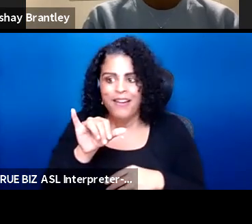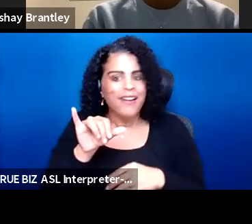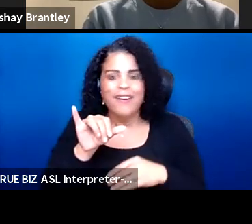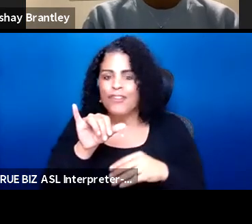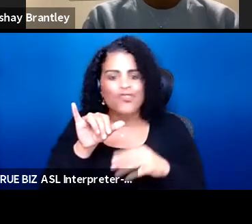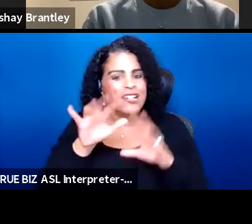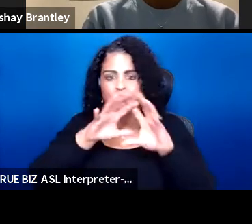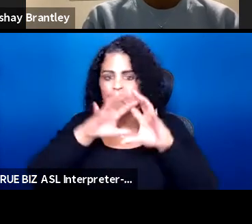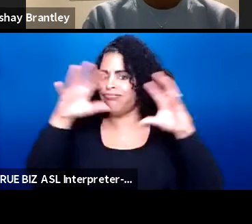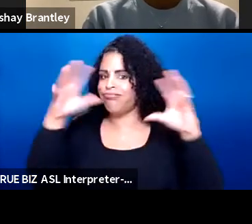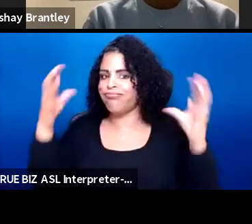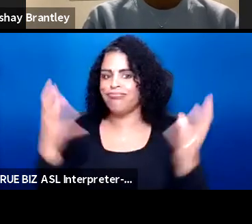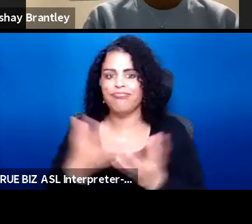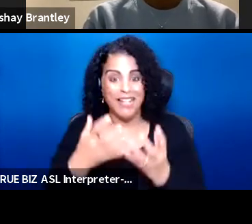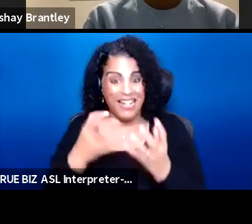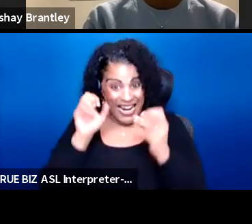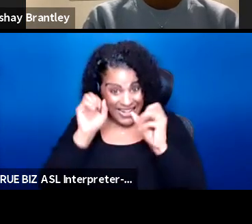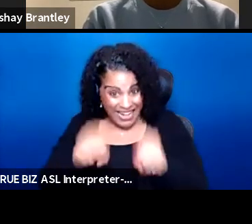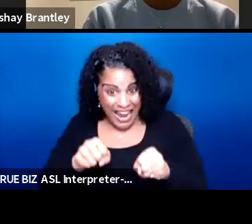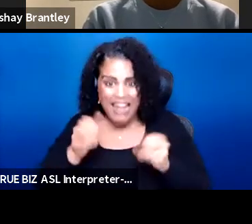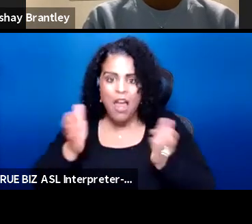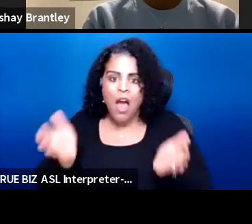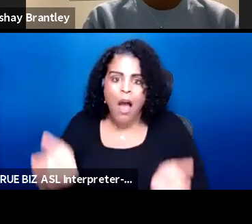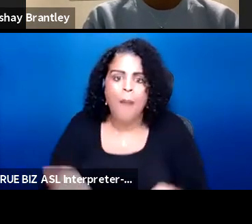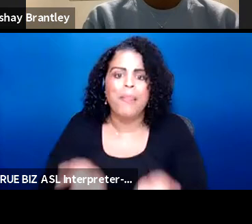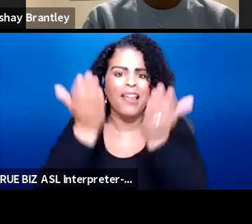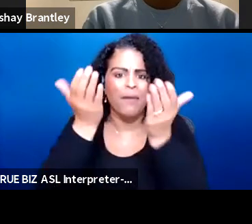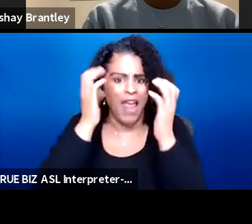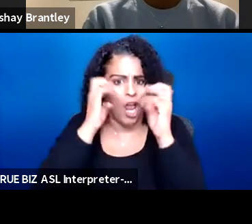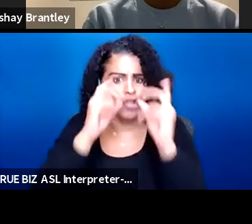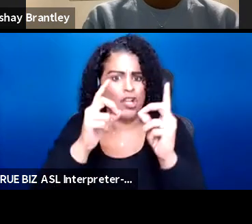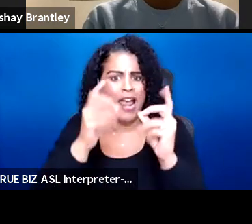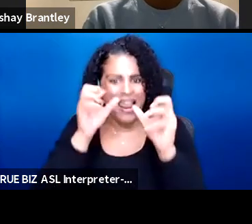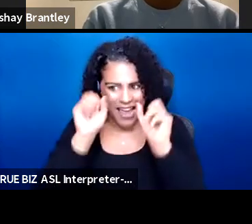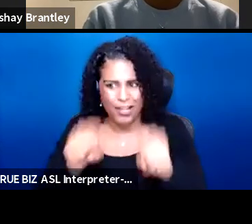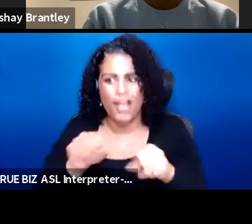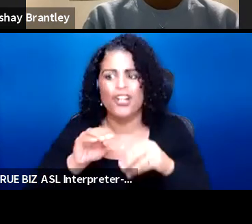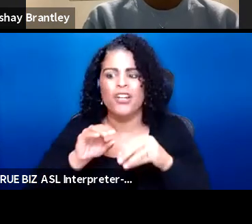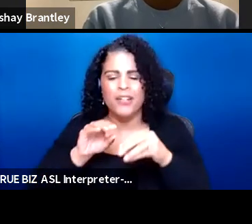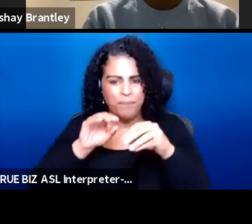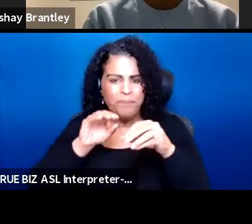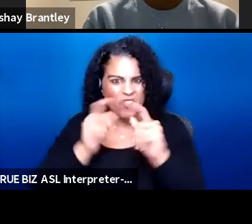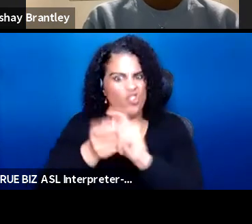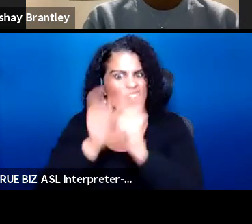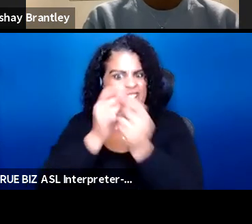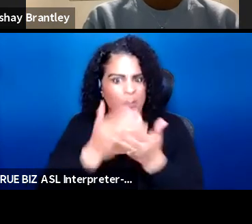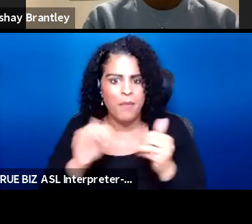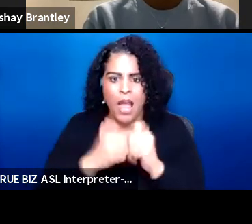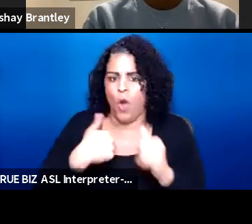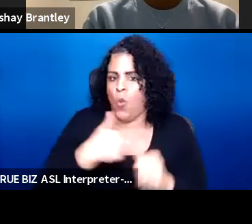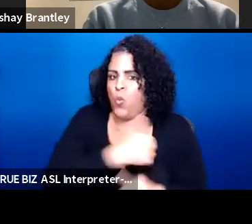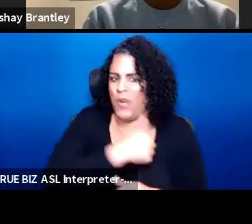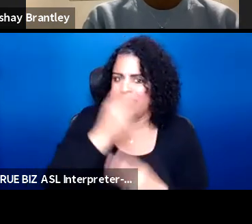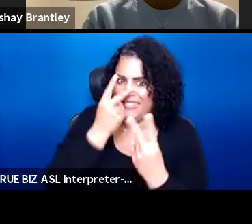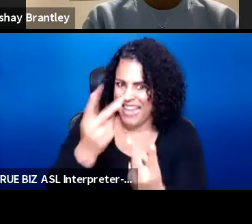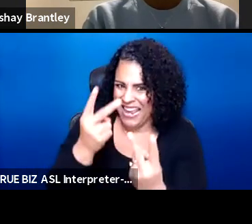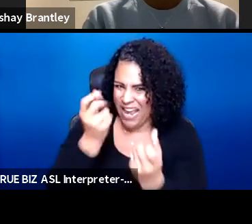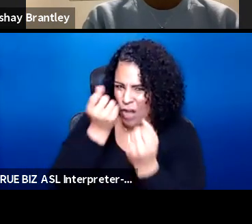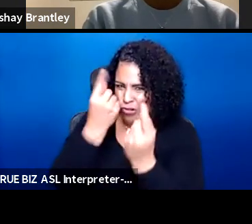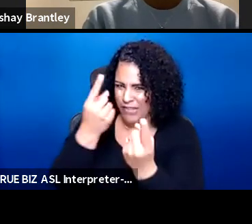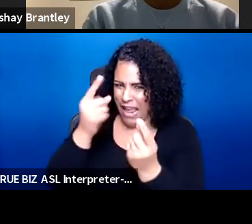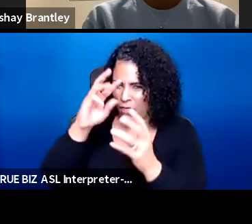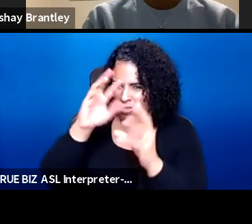work that can uplift, that can educate, and really shake some things up in the way we see and understand the world. And I love being